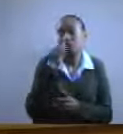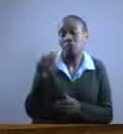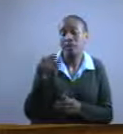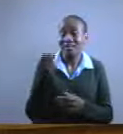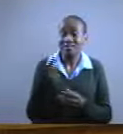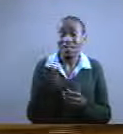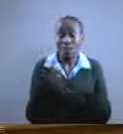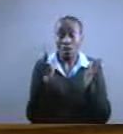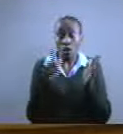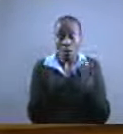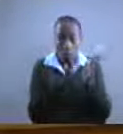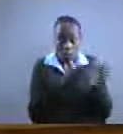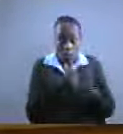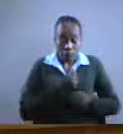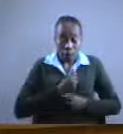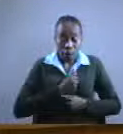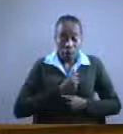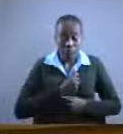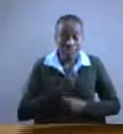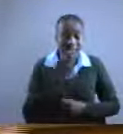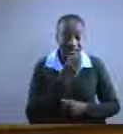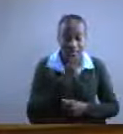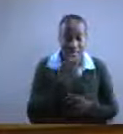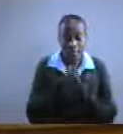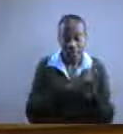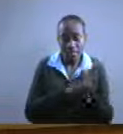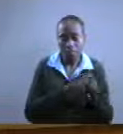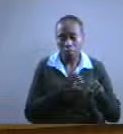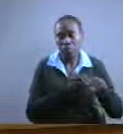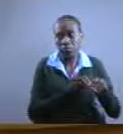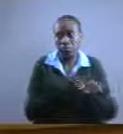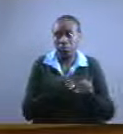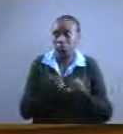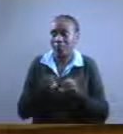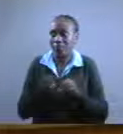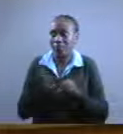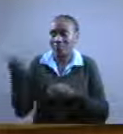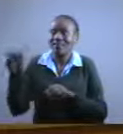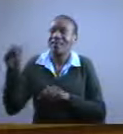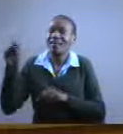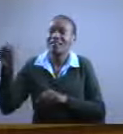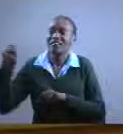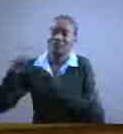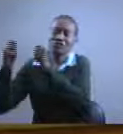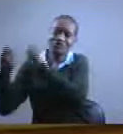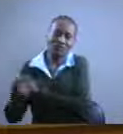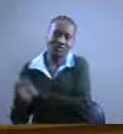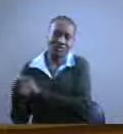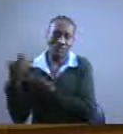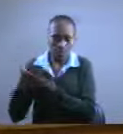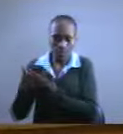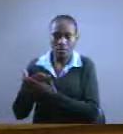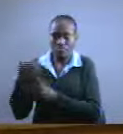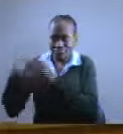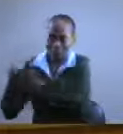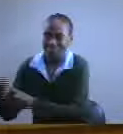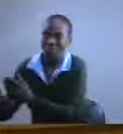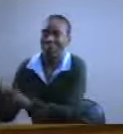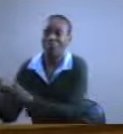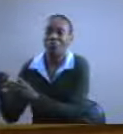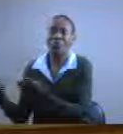advisor pointed out that this would delay the bill. Suddenly the ANC members had a change of heart and decided that they could live with a sunset clause. This